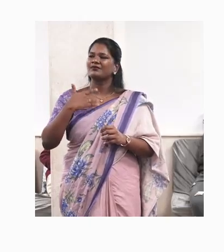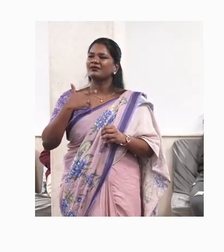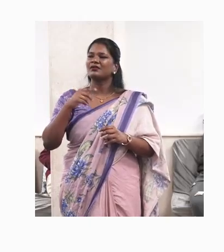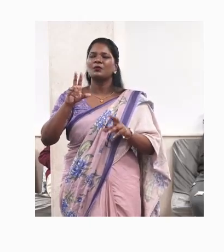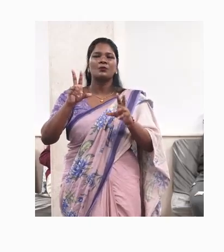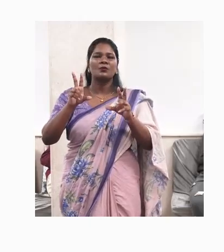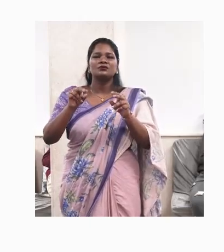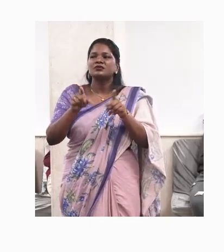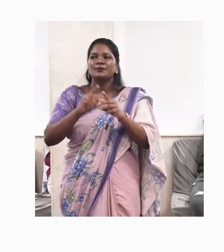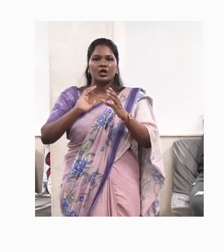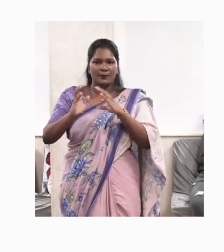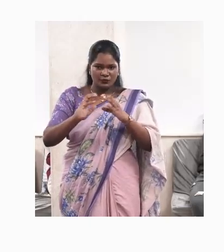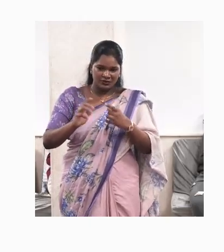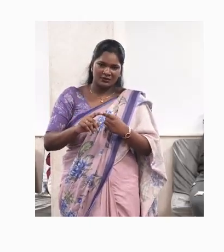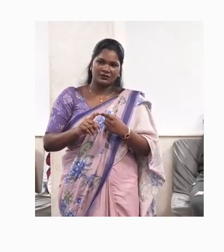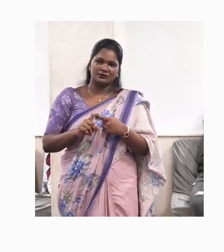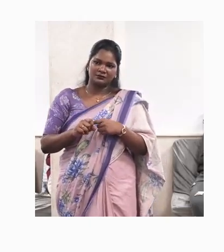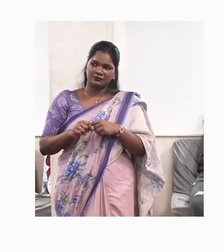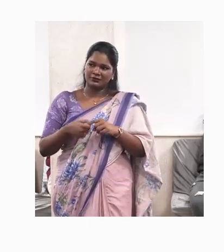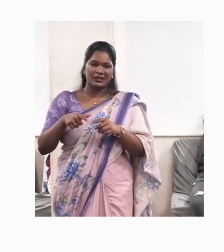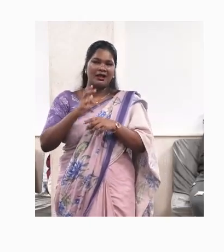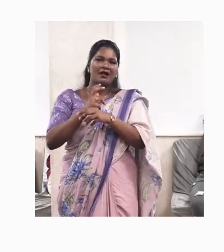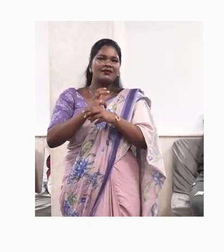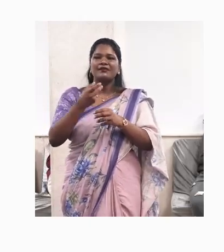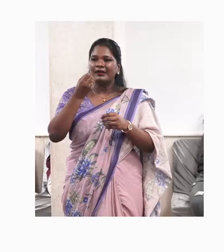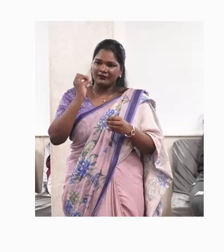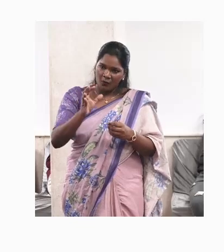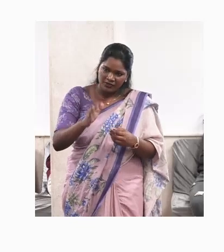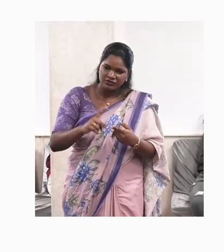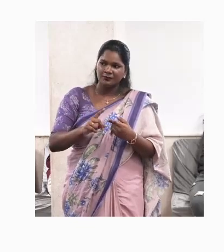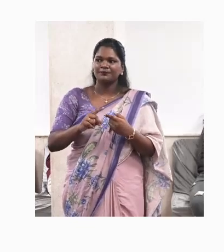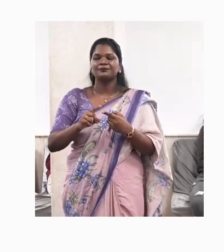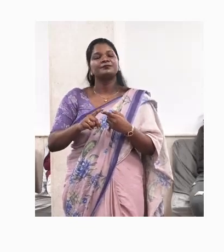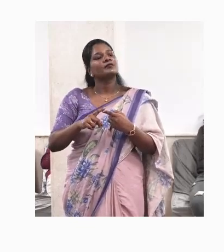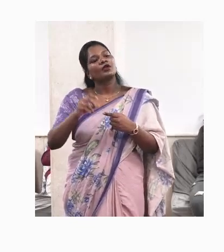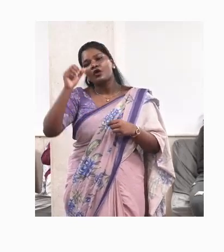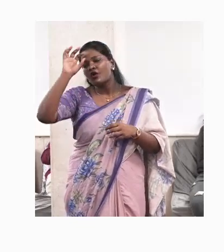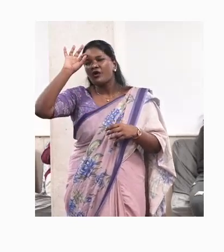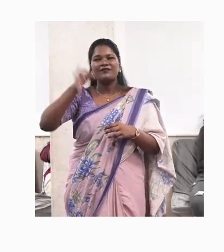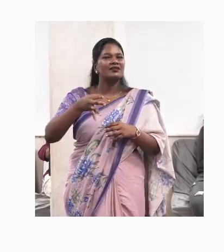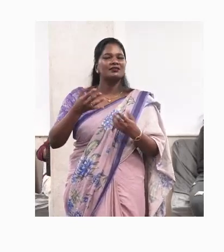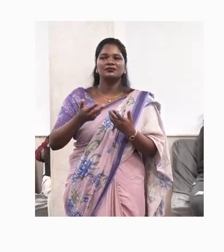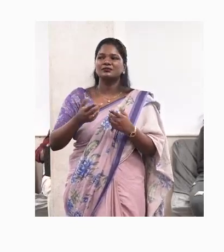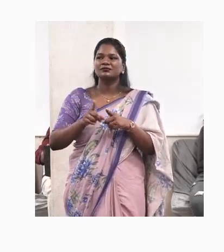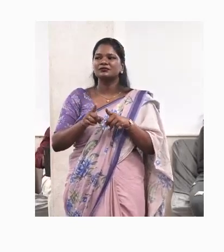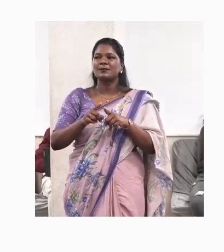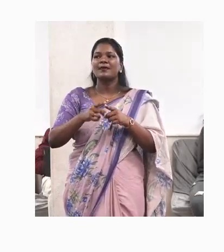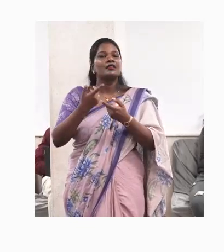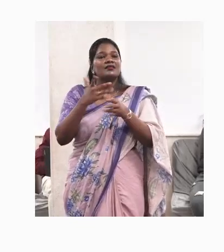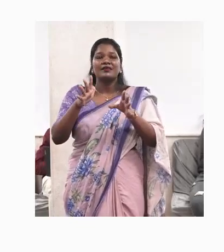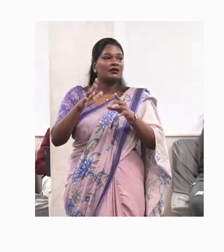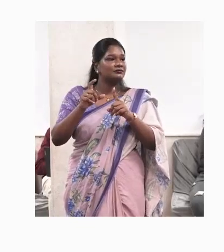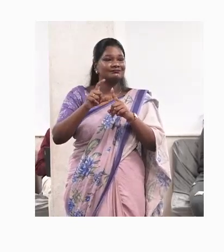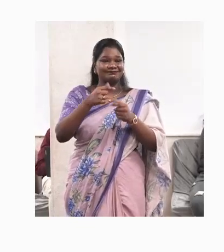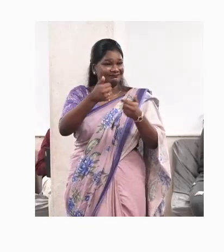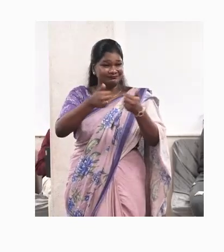wasn't communicating difficult information, because very often the most difficult task for us